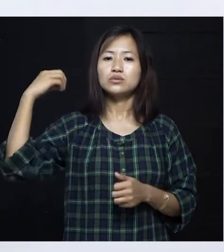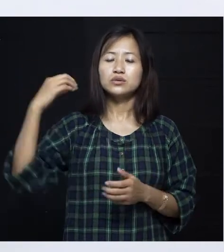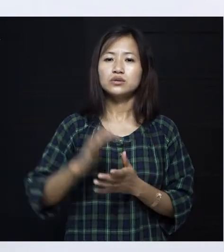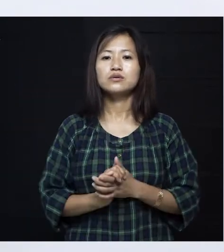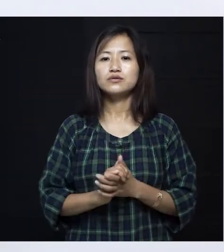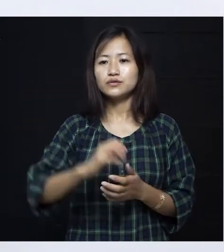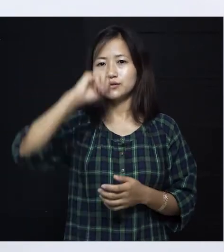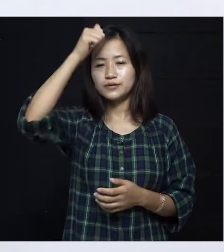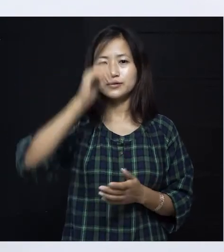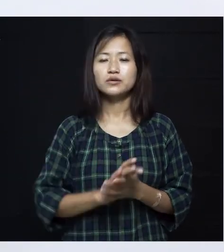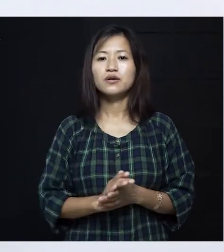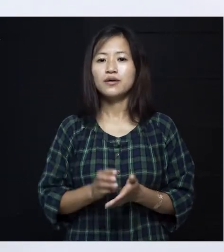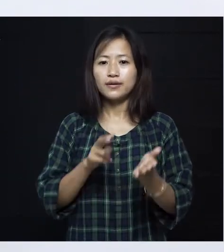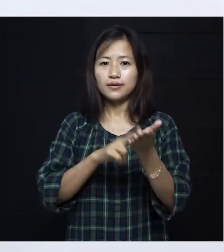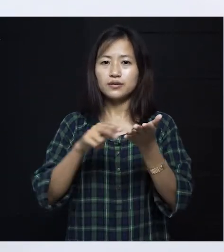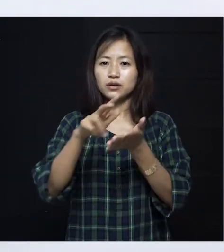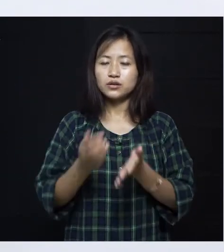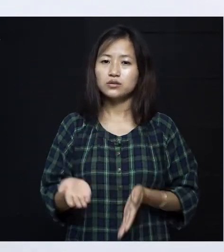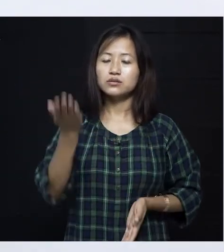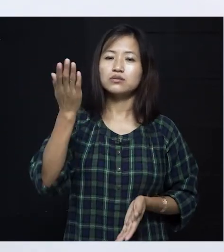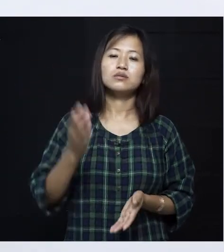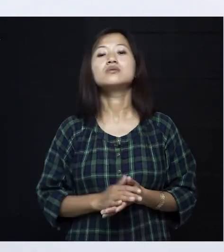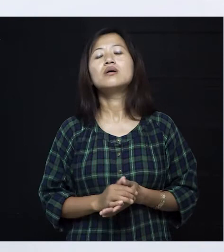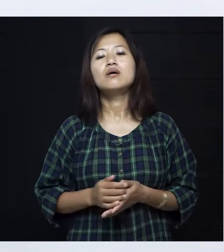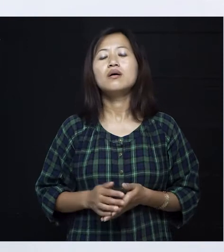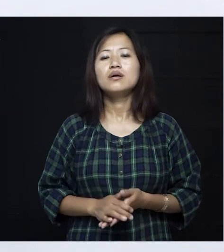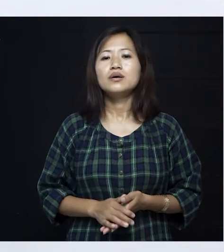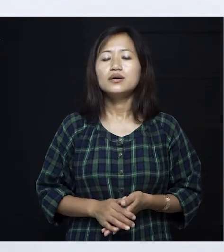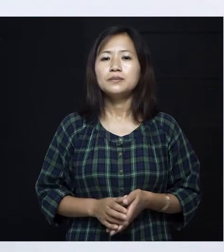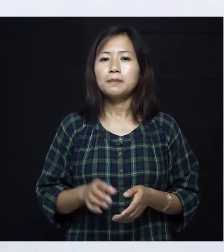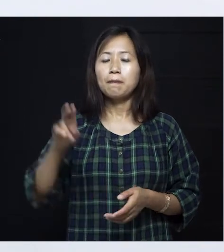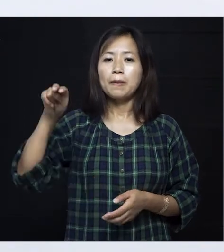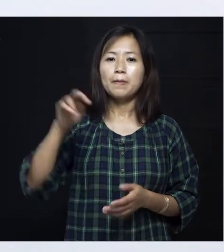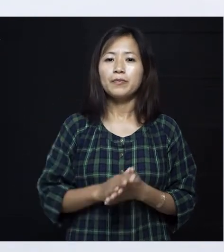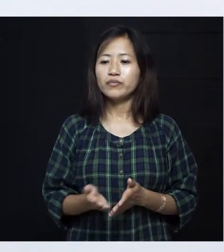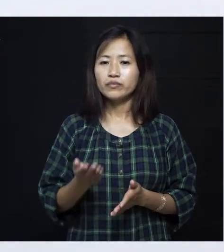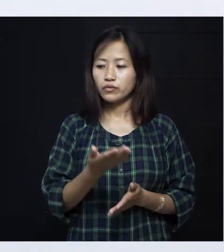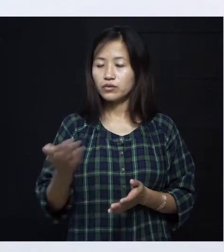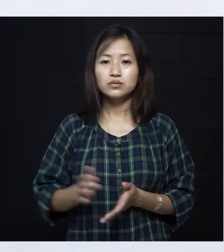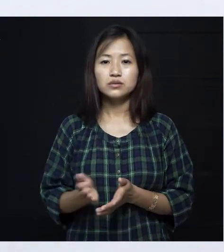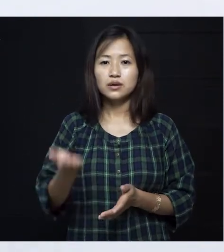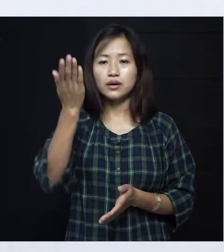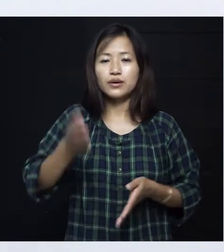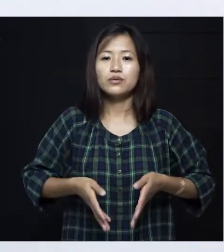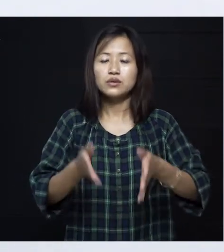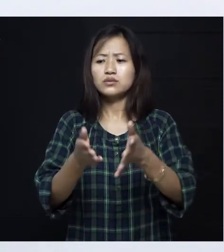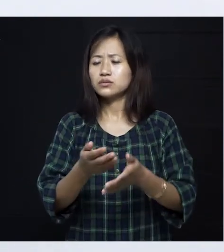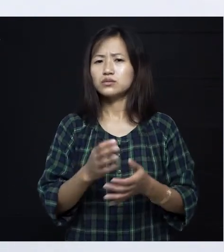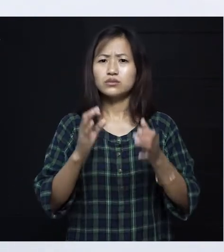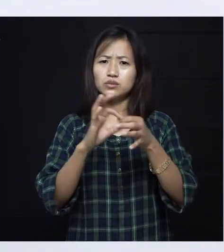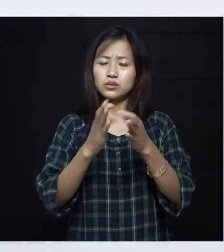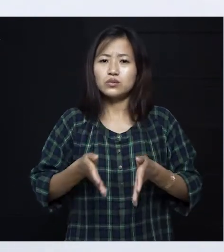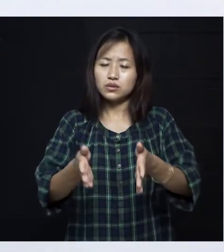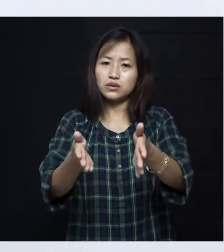have this national roads or national highways. National highways means those highways or those roads which are